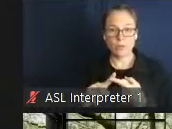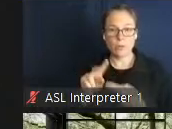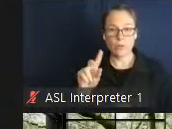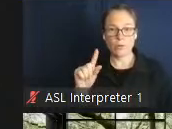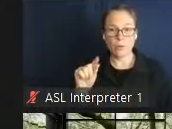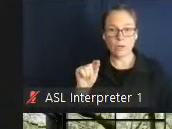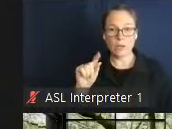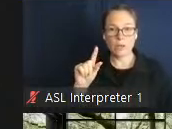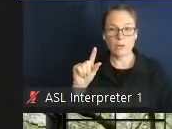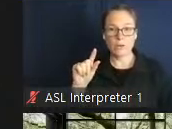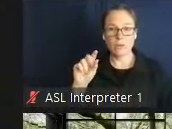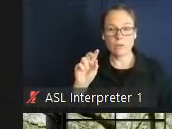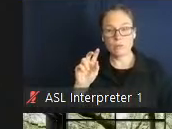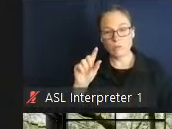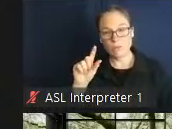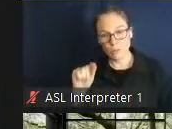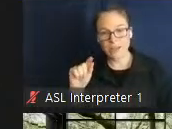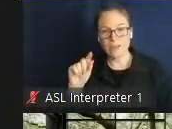slide, please.